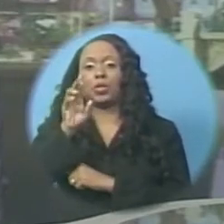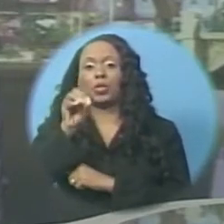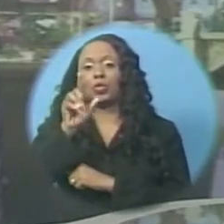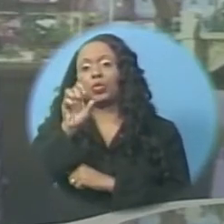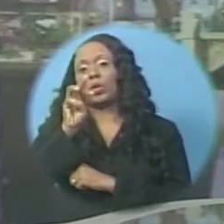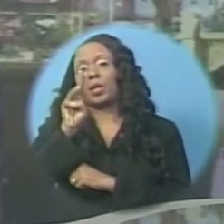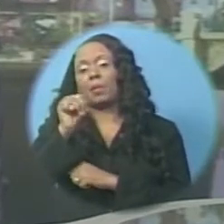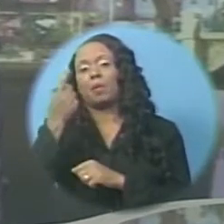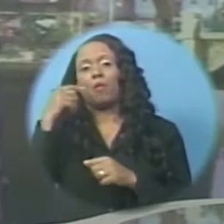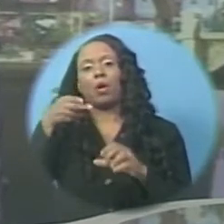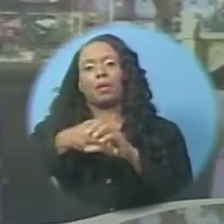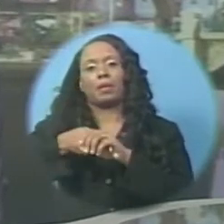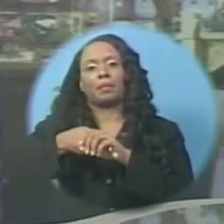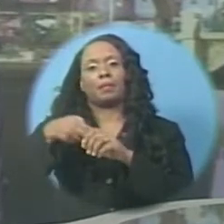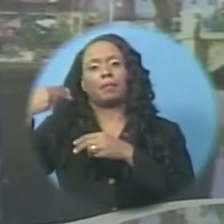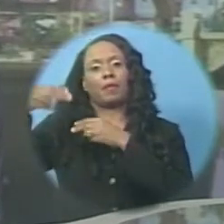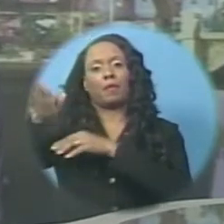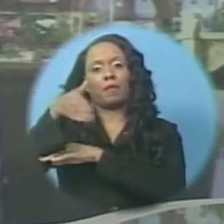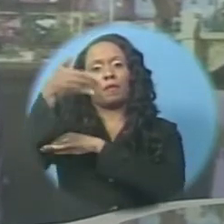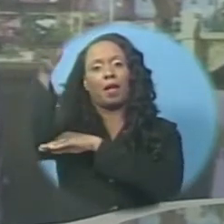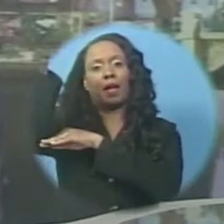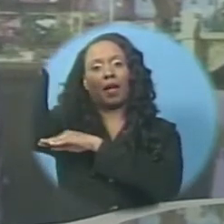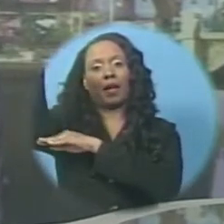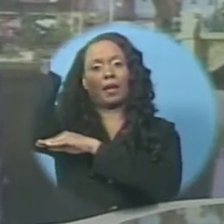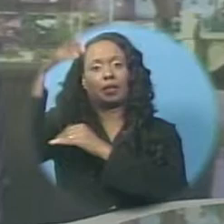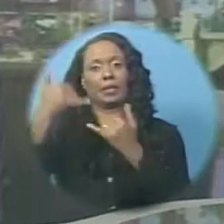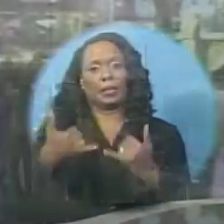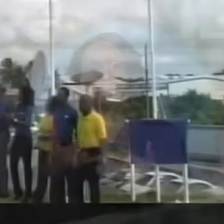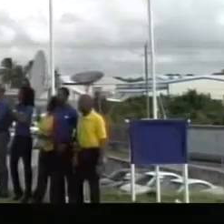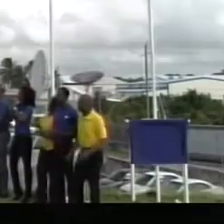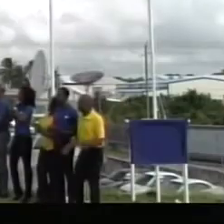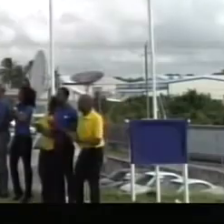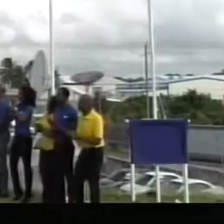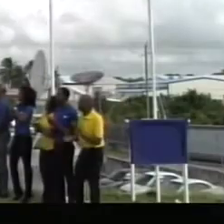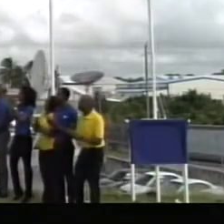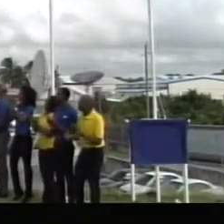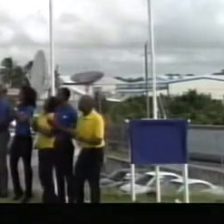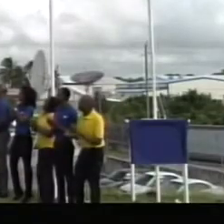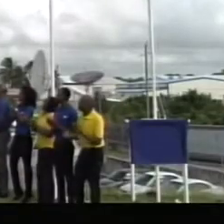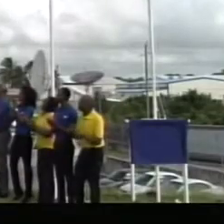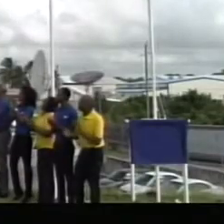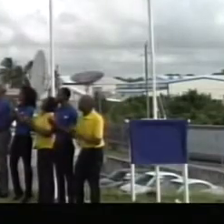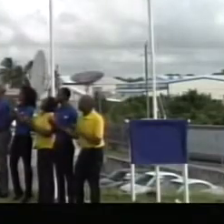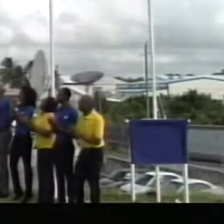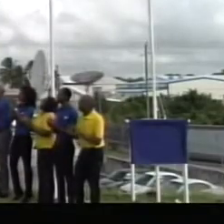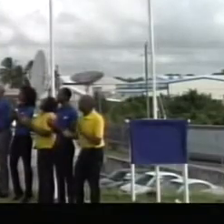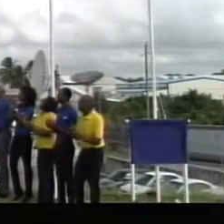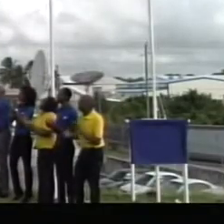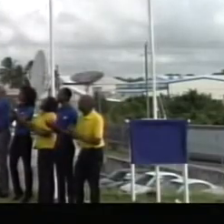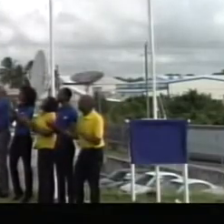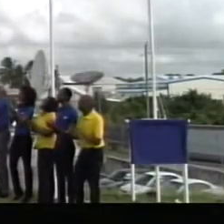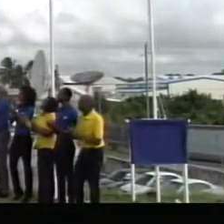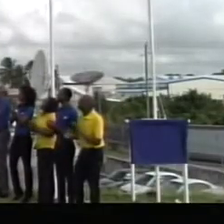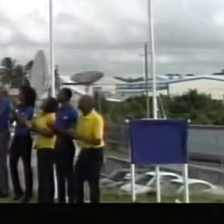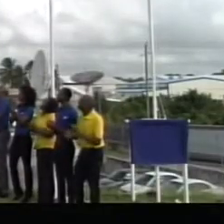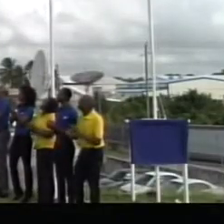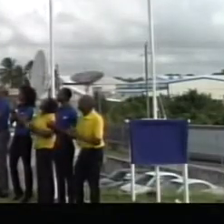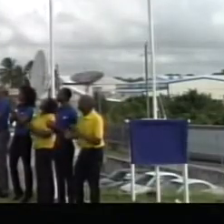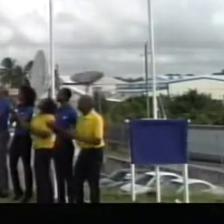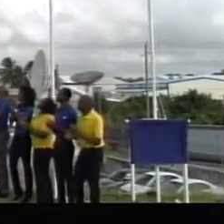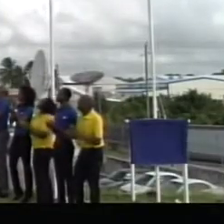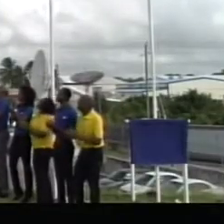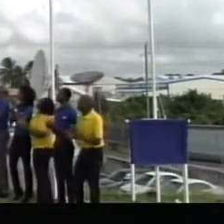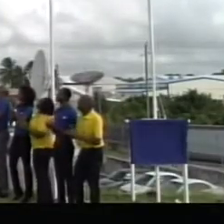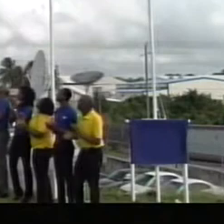the Heritage initiative. Sol Barbados Limited publicly demonstrated it was on board, with General Manager Ezra